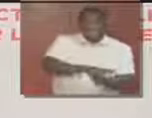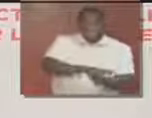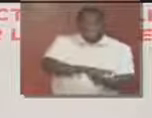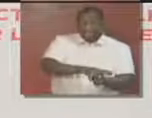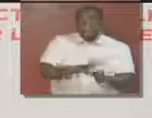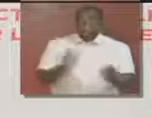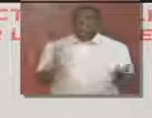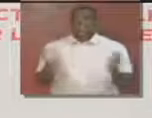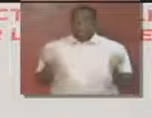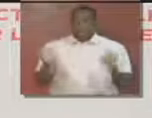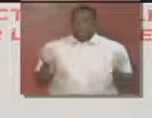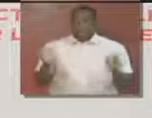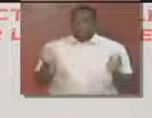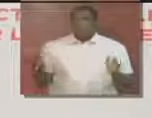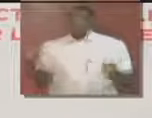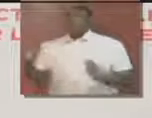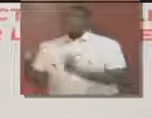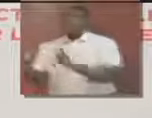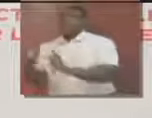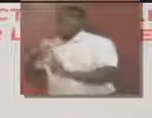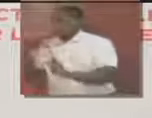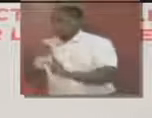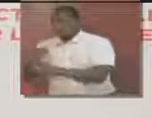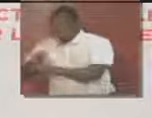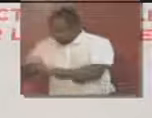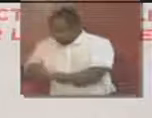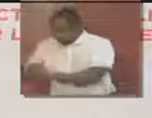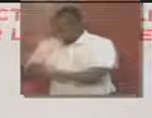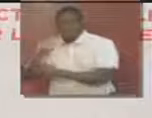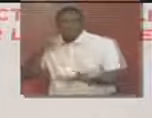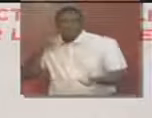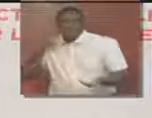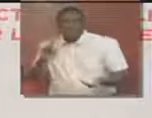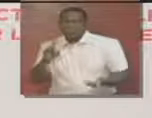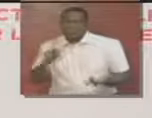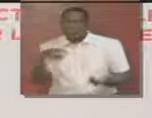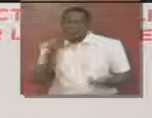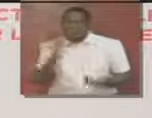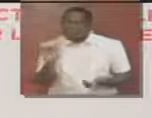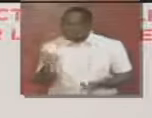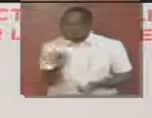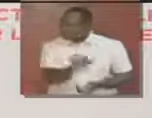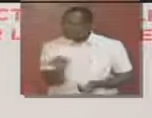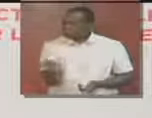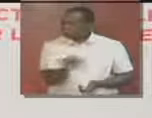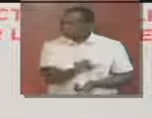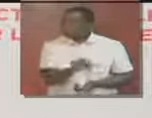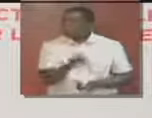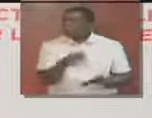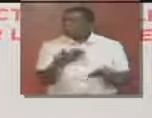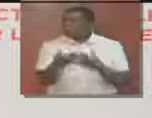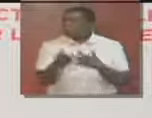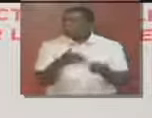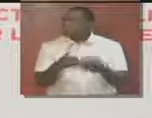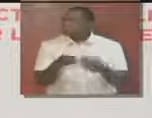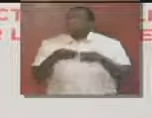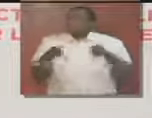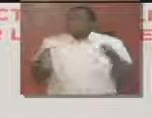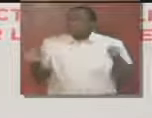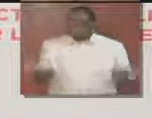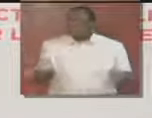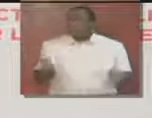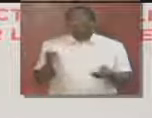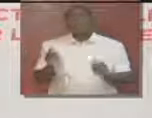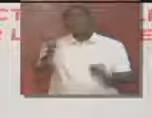general population. And as Dr. Bagwandas had noted, that means that we have a prevalence of general population